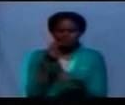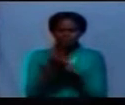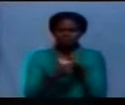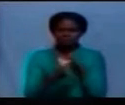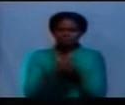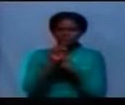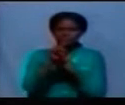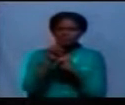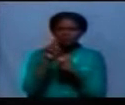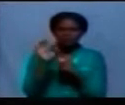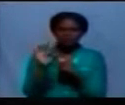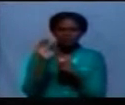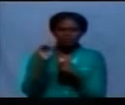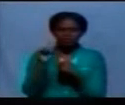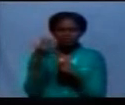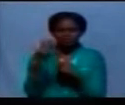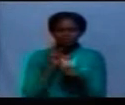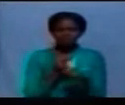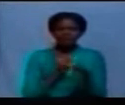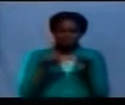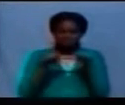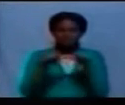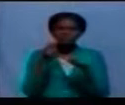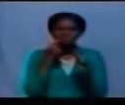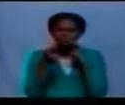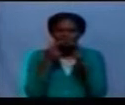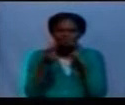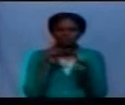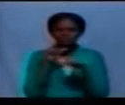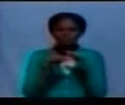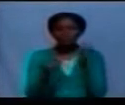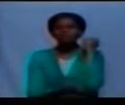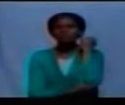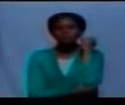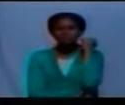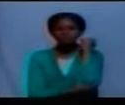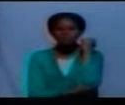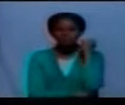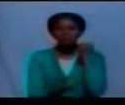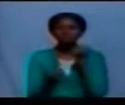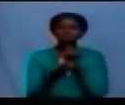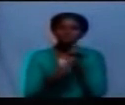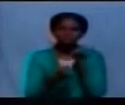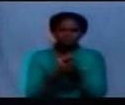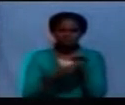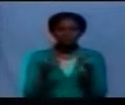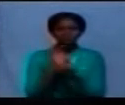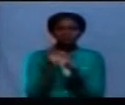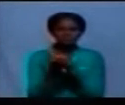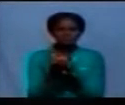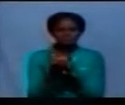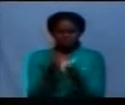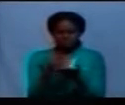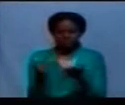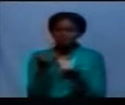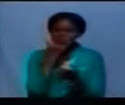in 1905. But we are still talking about the poor or the low savings culture. I think there's